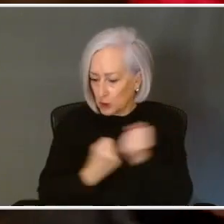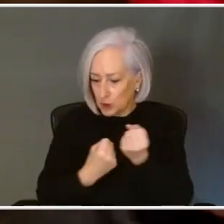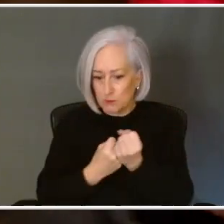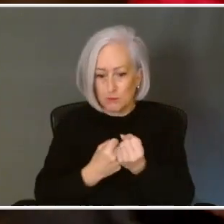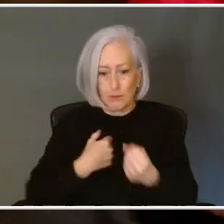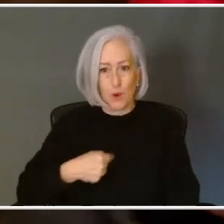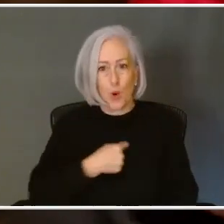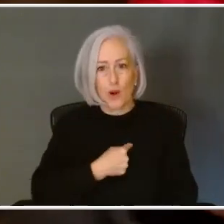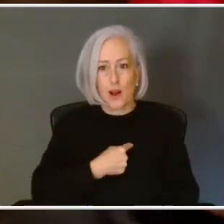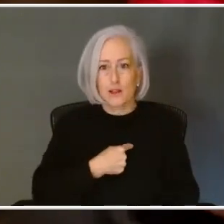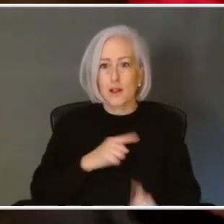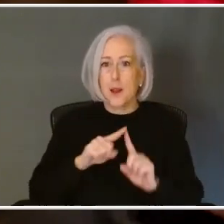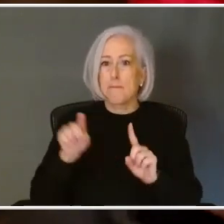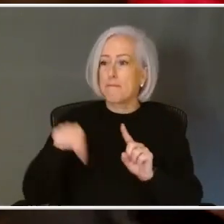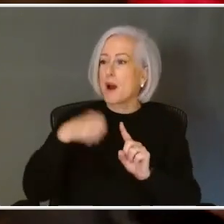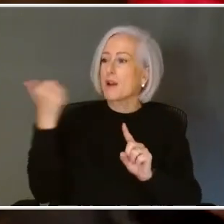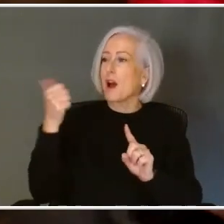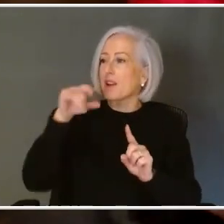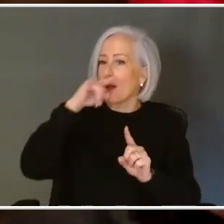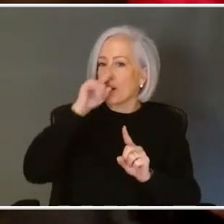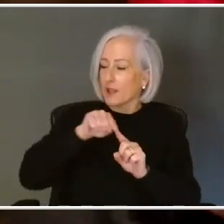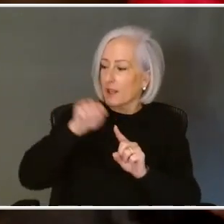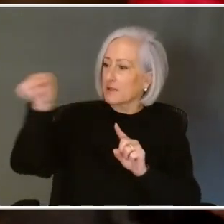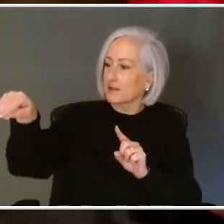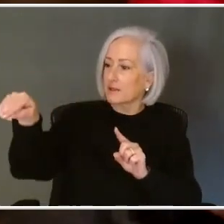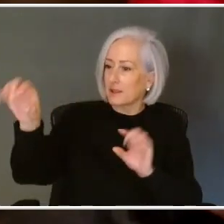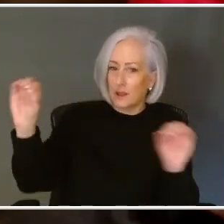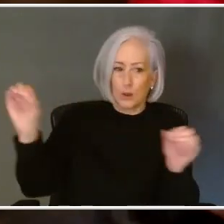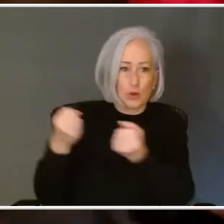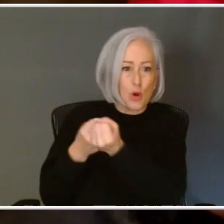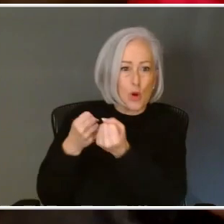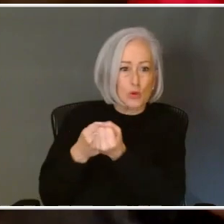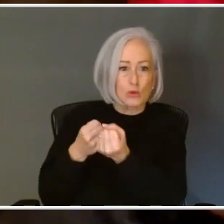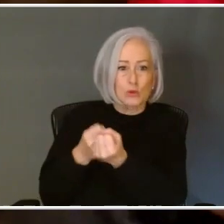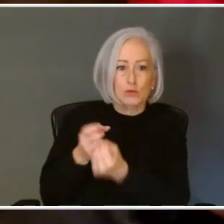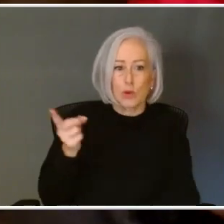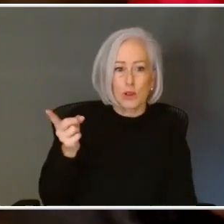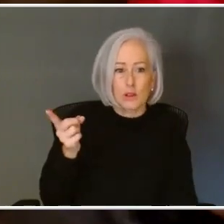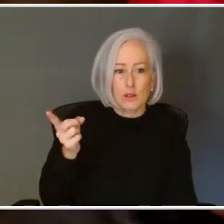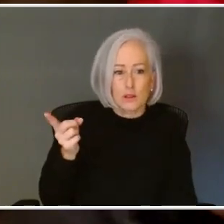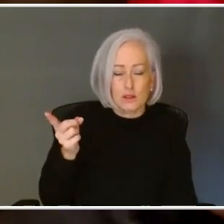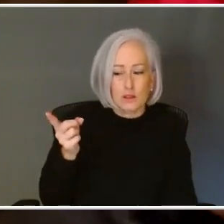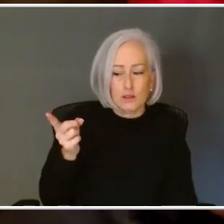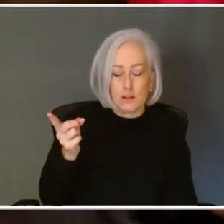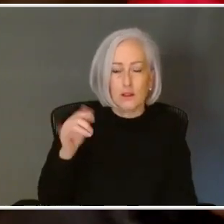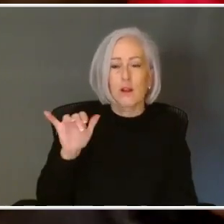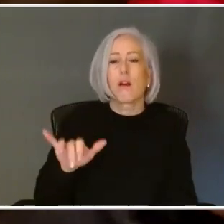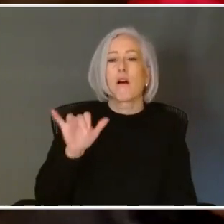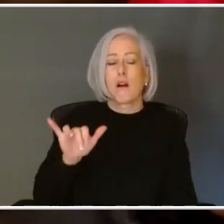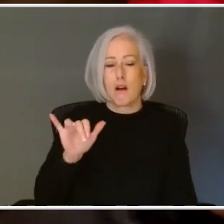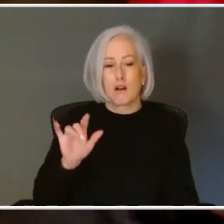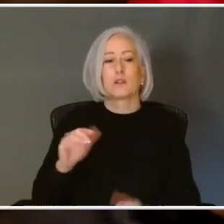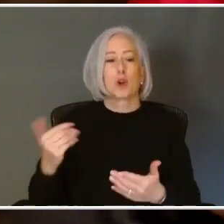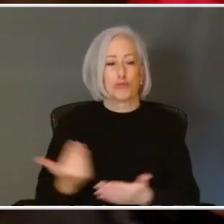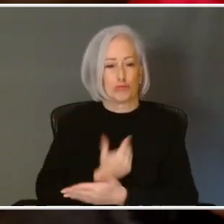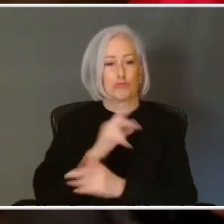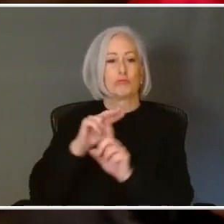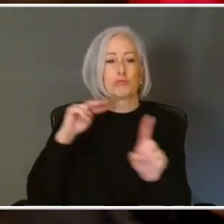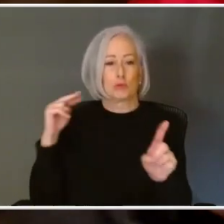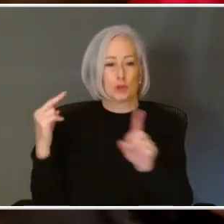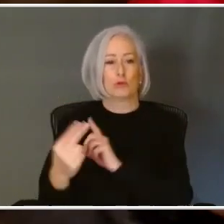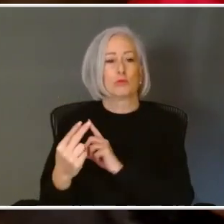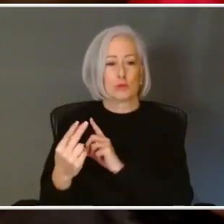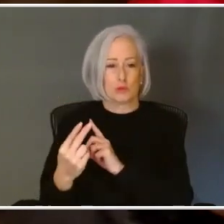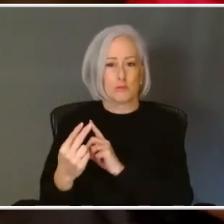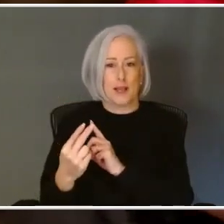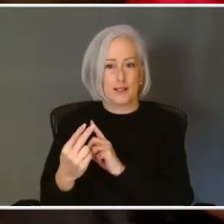hall was another kid, and he didn't have that support system. And so that really changed the way we look at everything. We've kind of